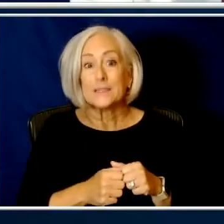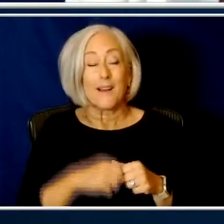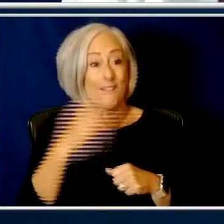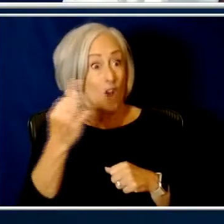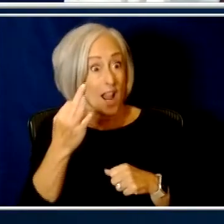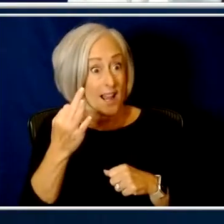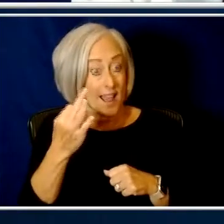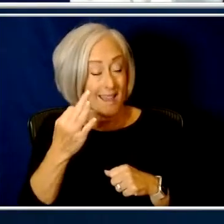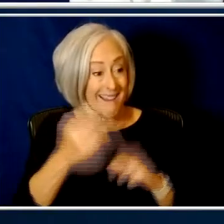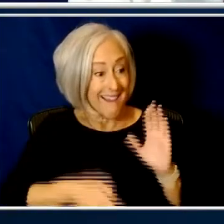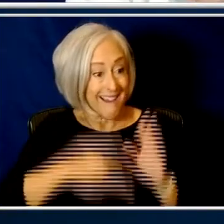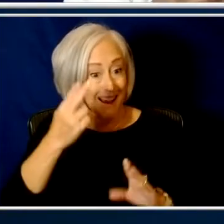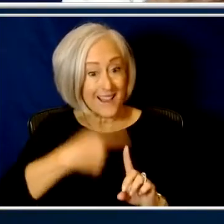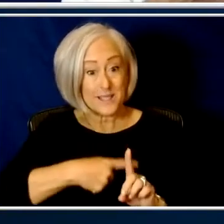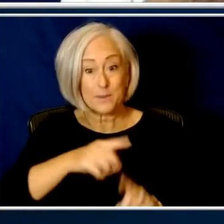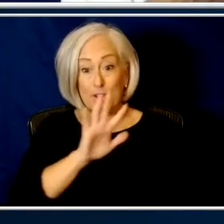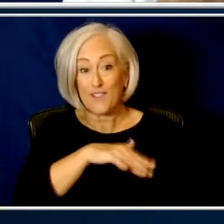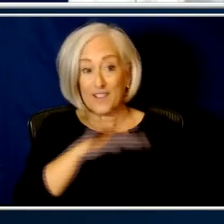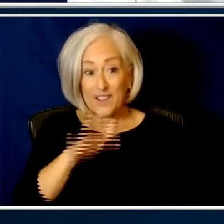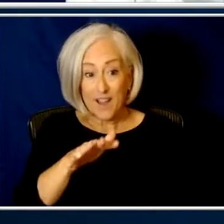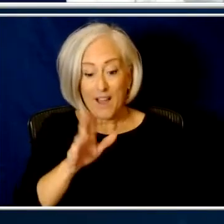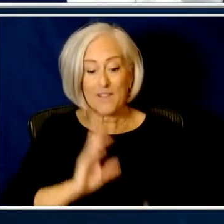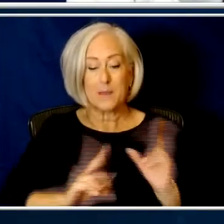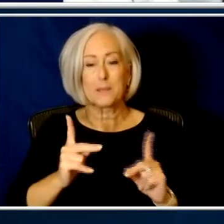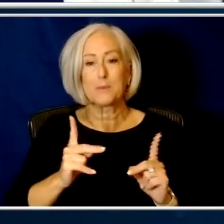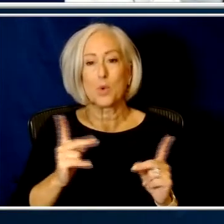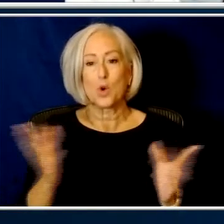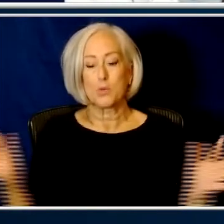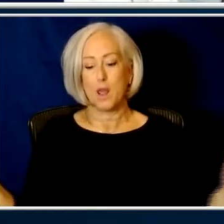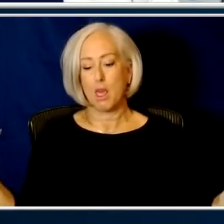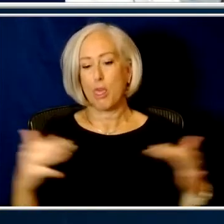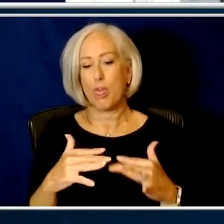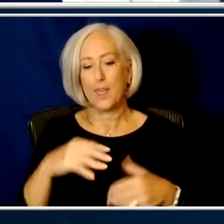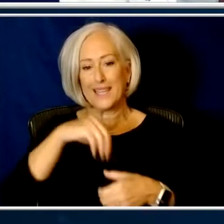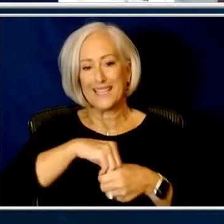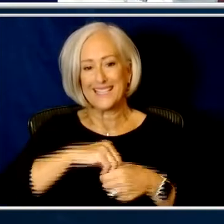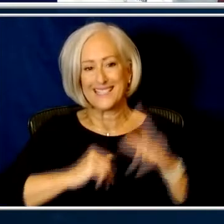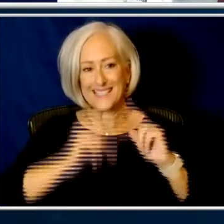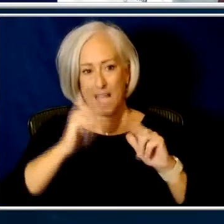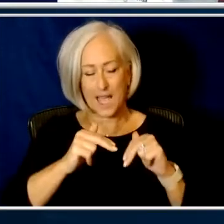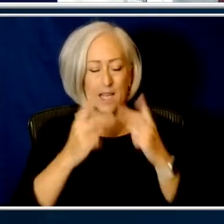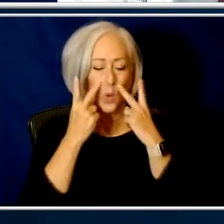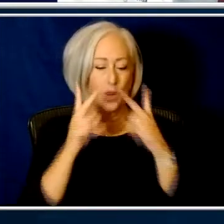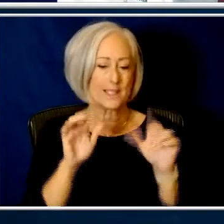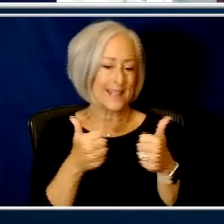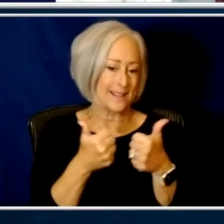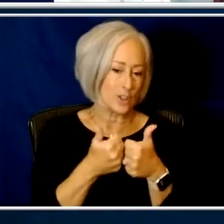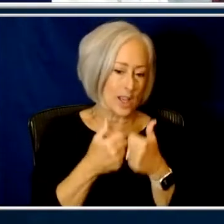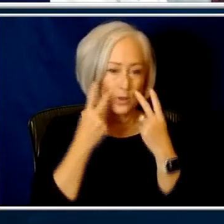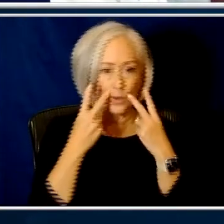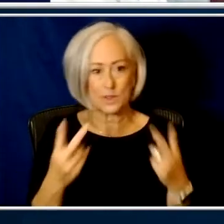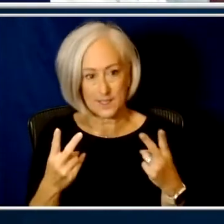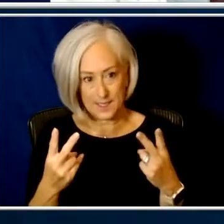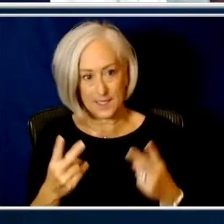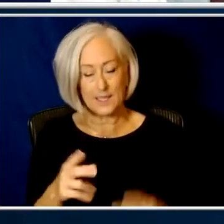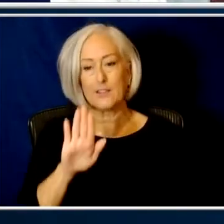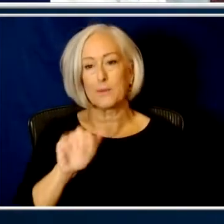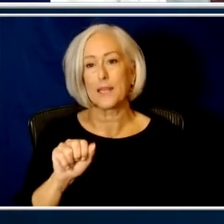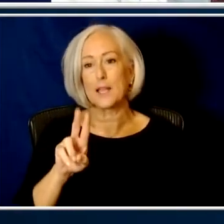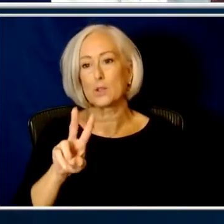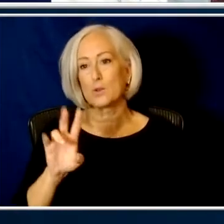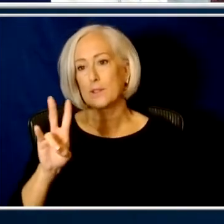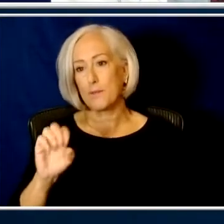from Jynneos from even one dose of the vaccine. So, so far the early data continue to support the fact that the vaccine